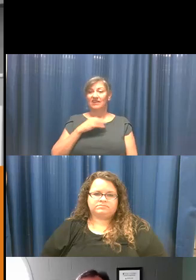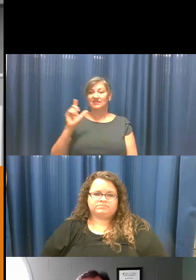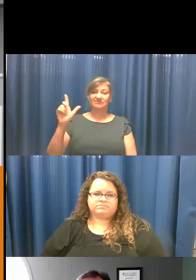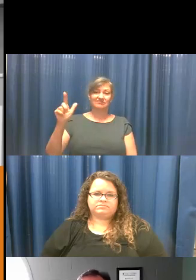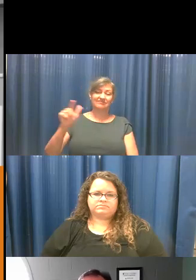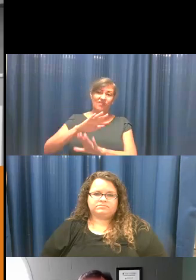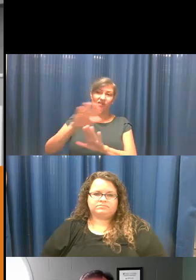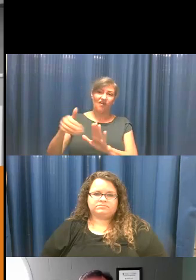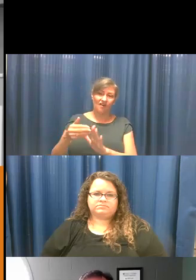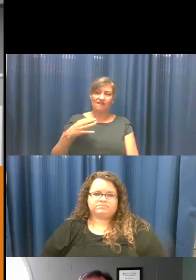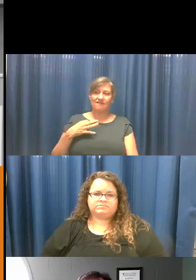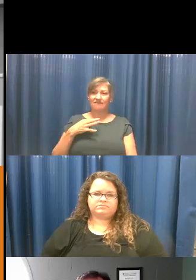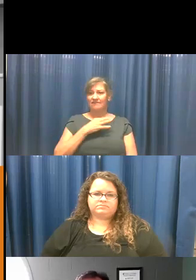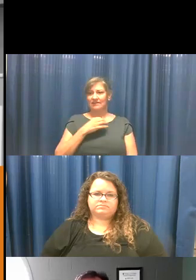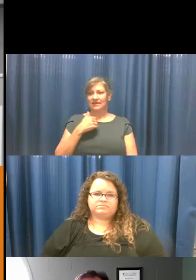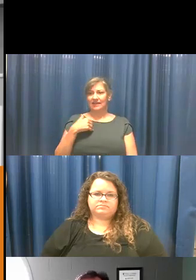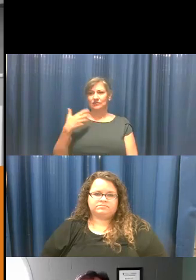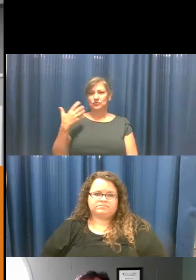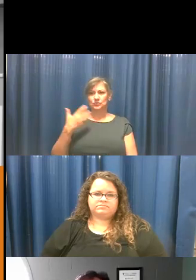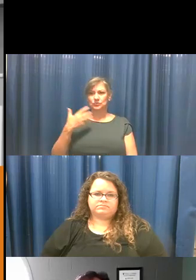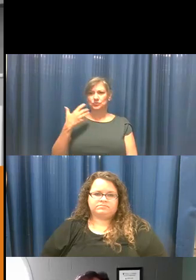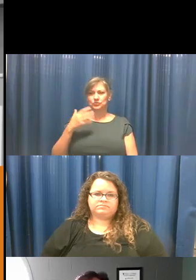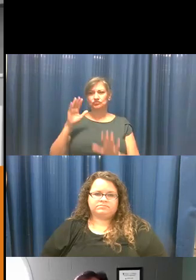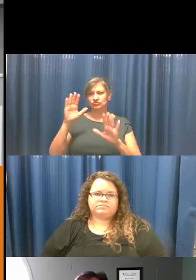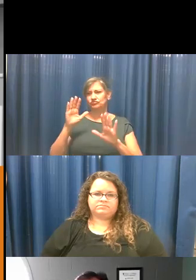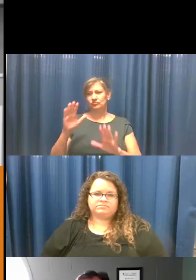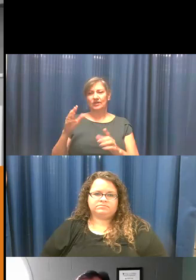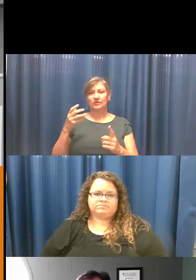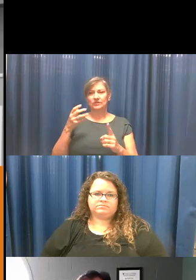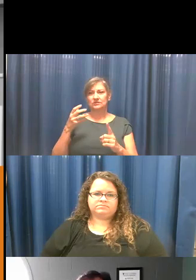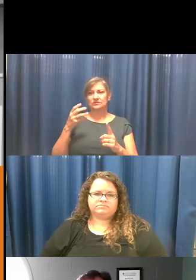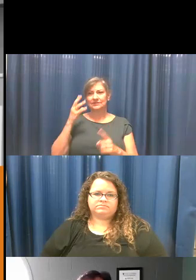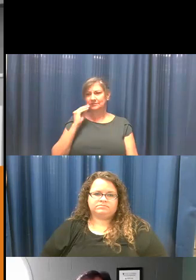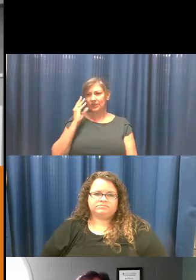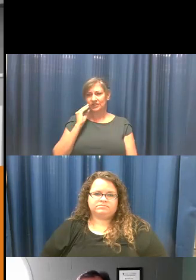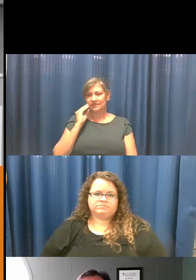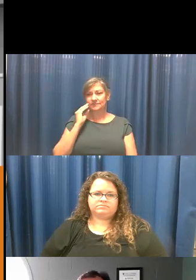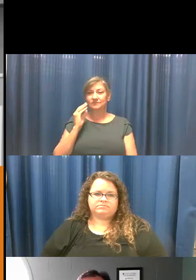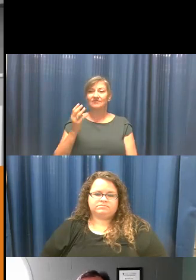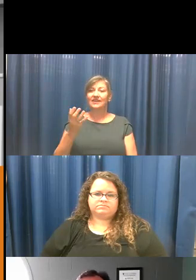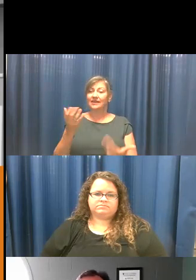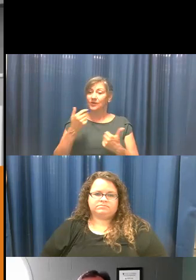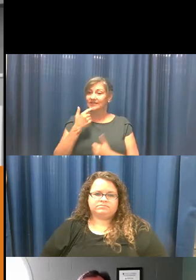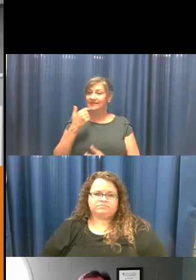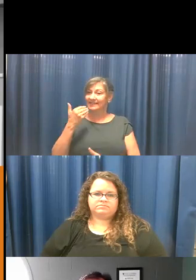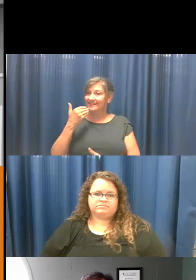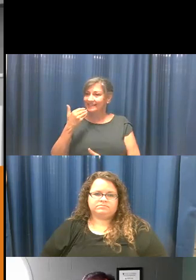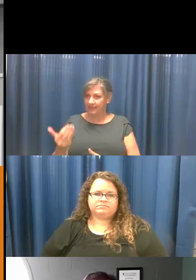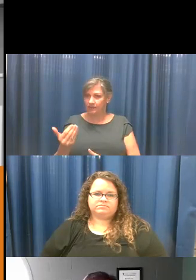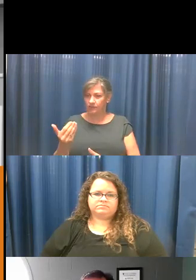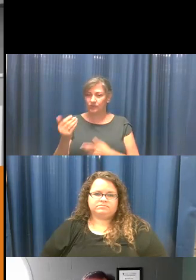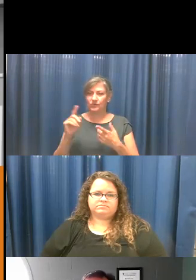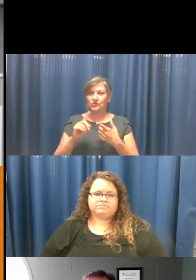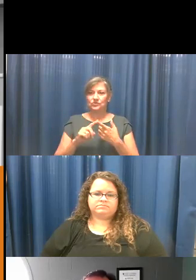have this incredibly powerful experience. And so I just want to say a big thank you to